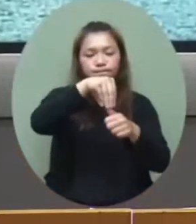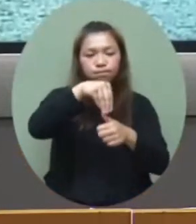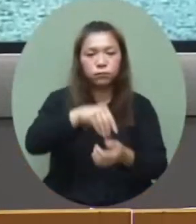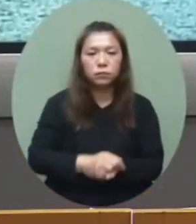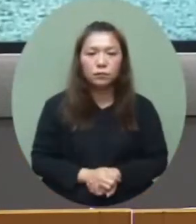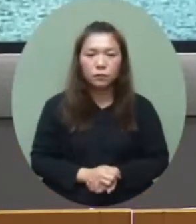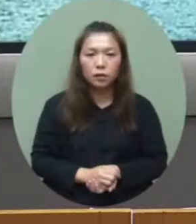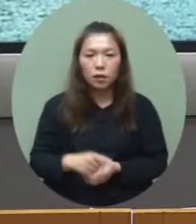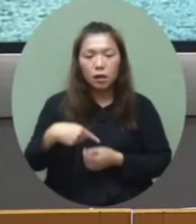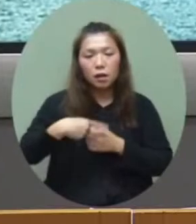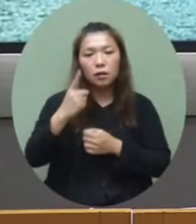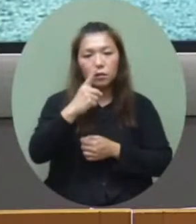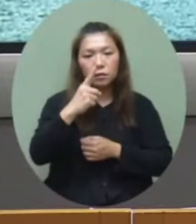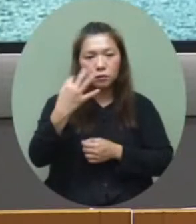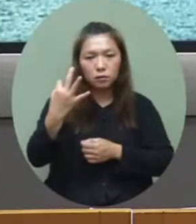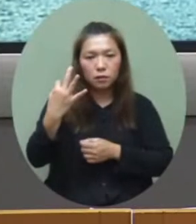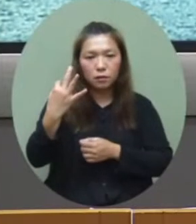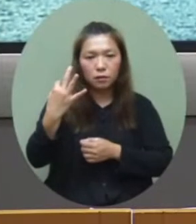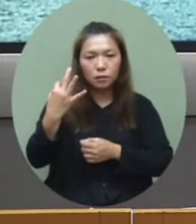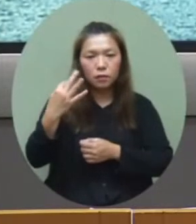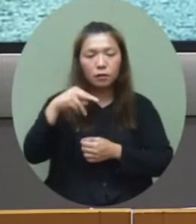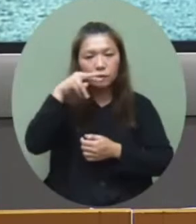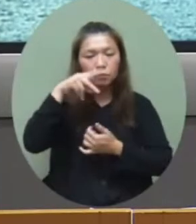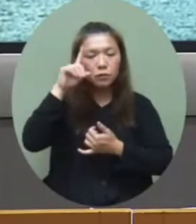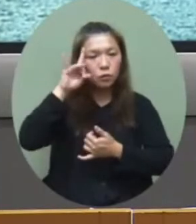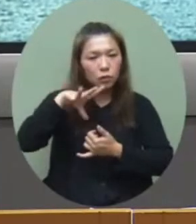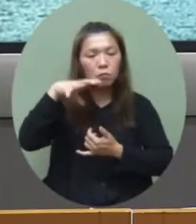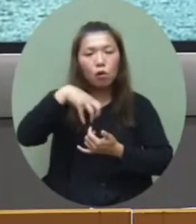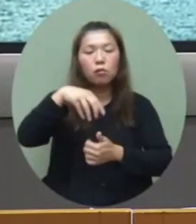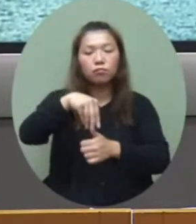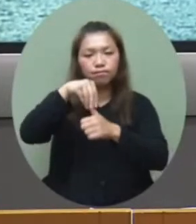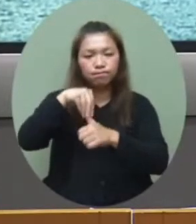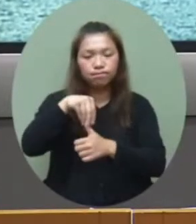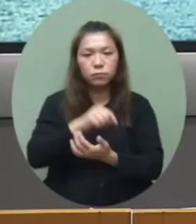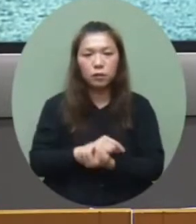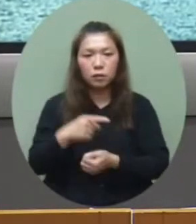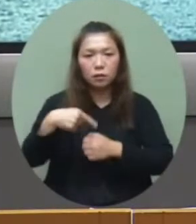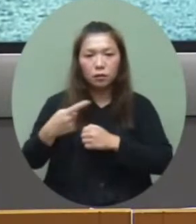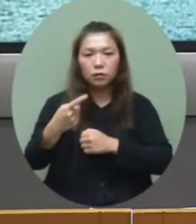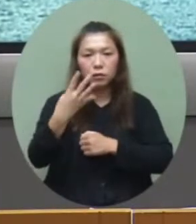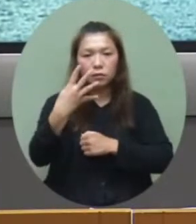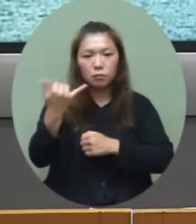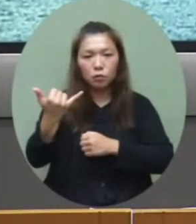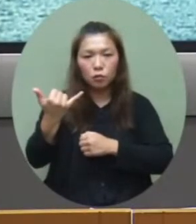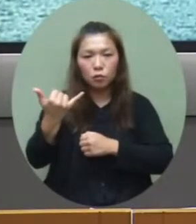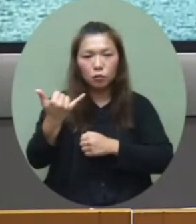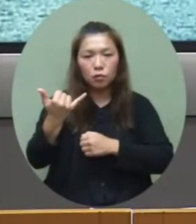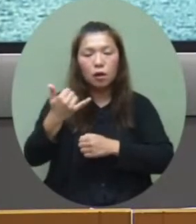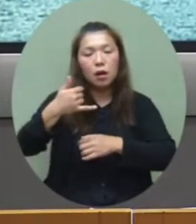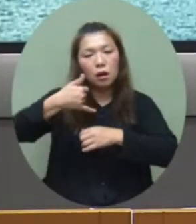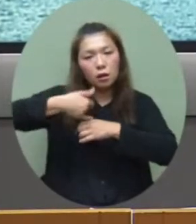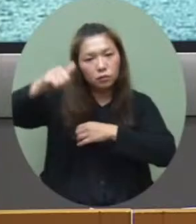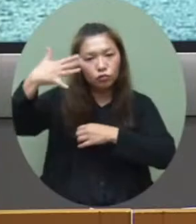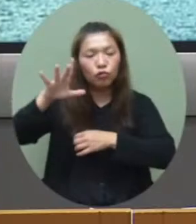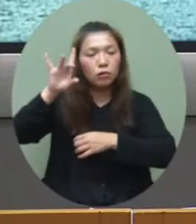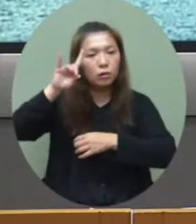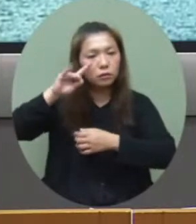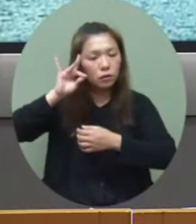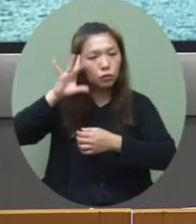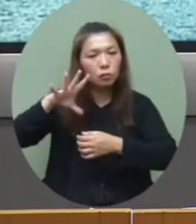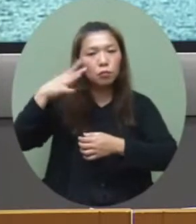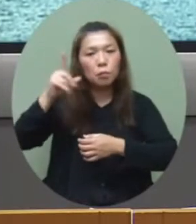cases picked up at the airport and 113 picked up at quarantine hotels, and